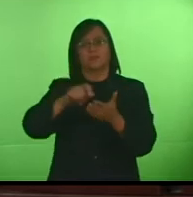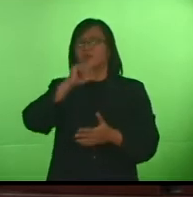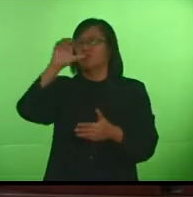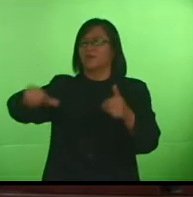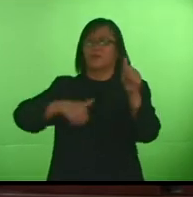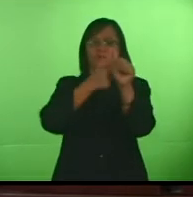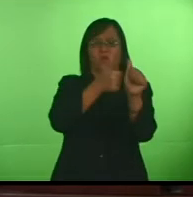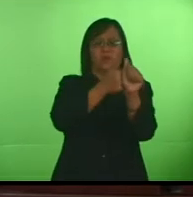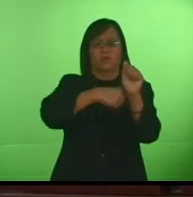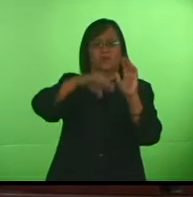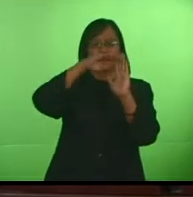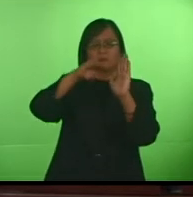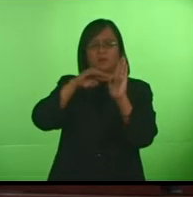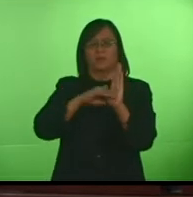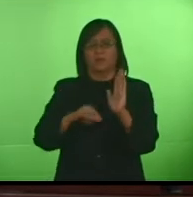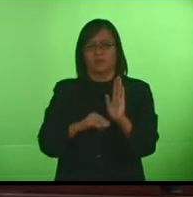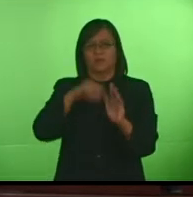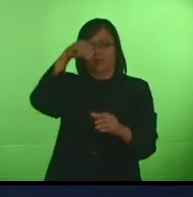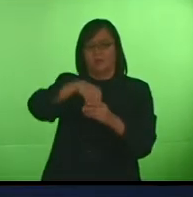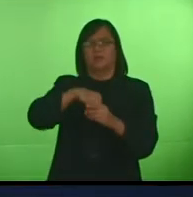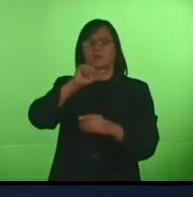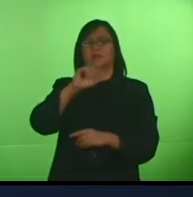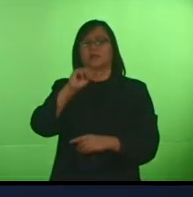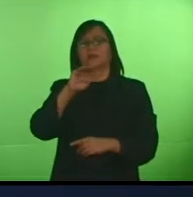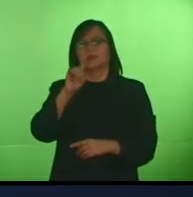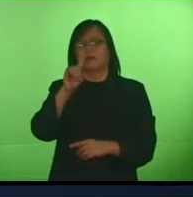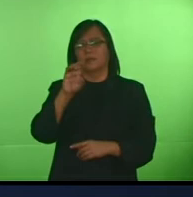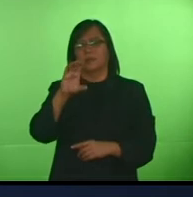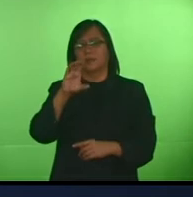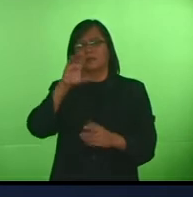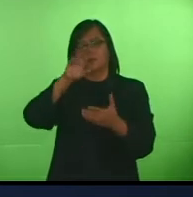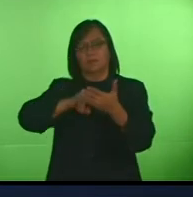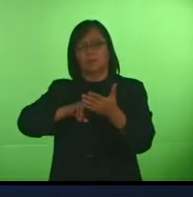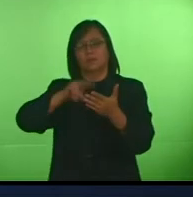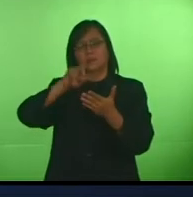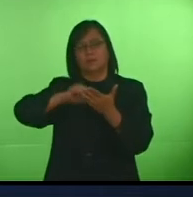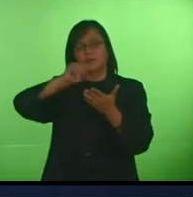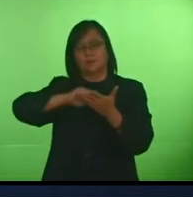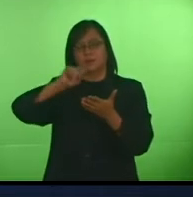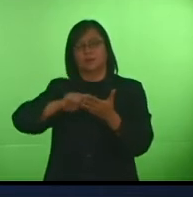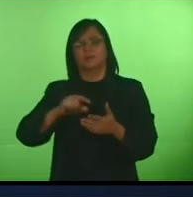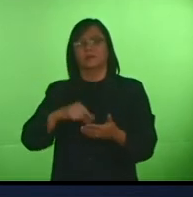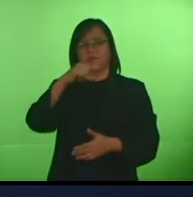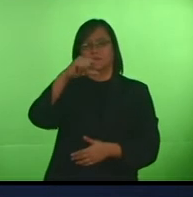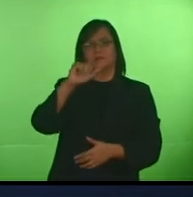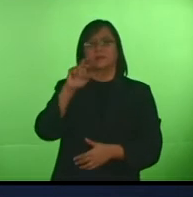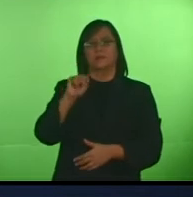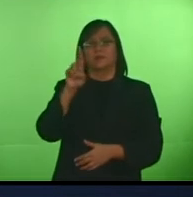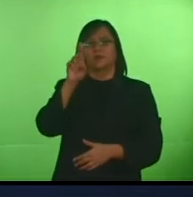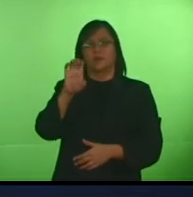outlines commonly found in academic writing. Okay, so the genres of creative